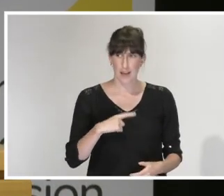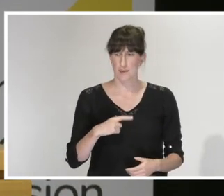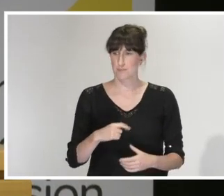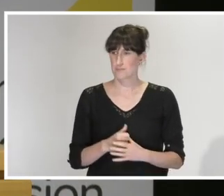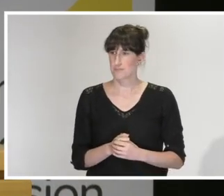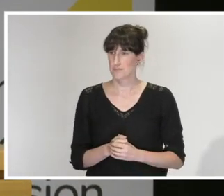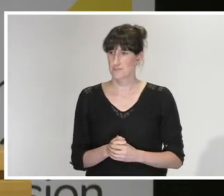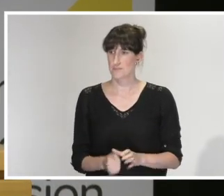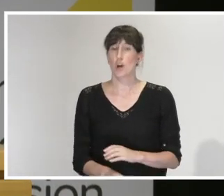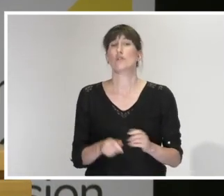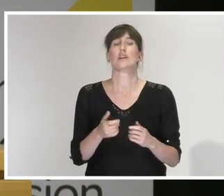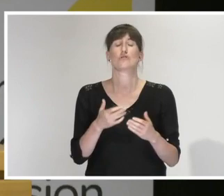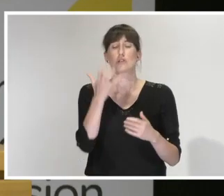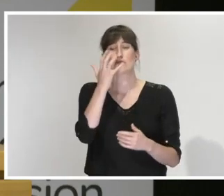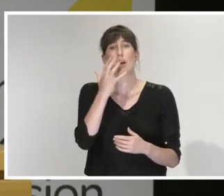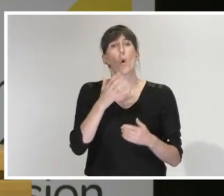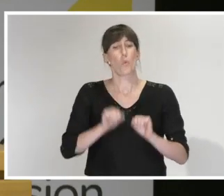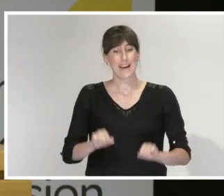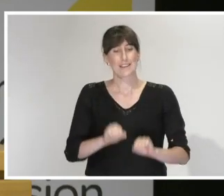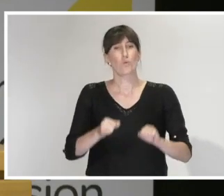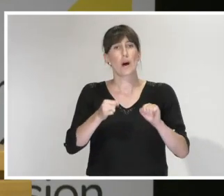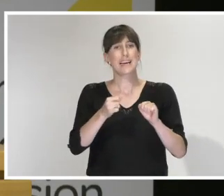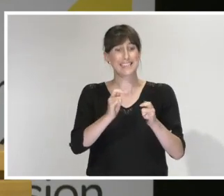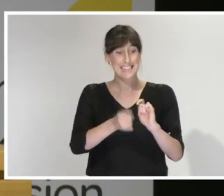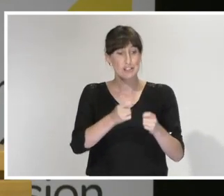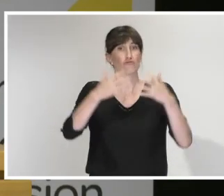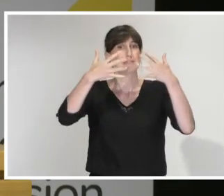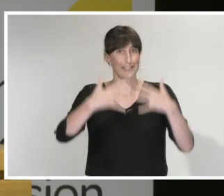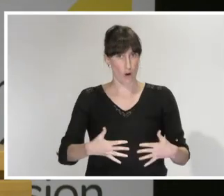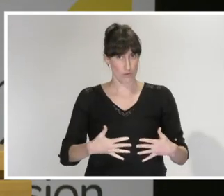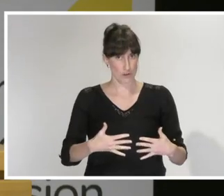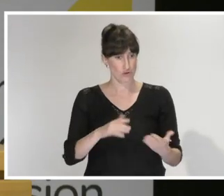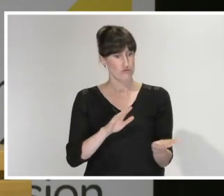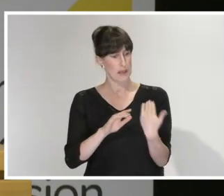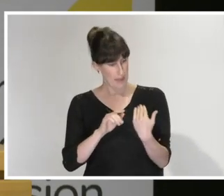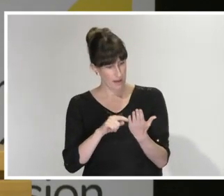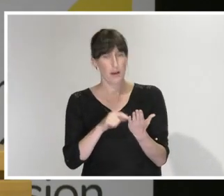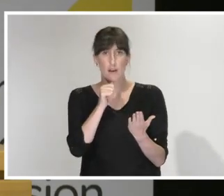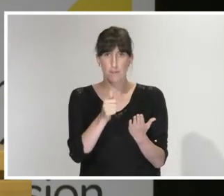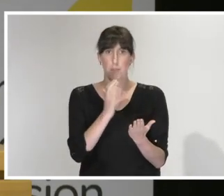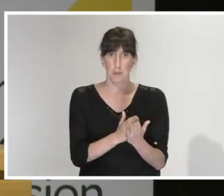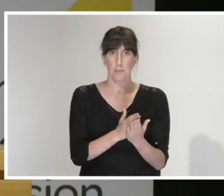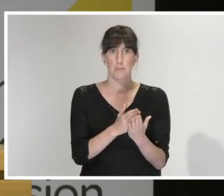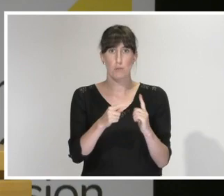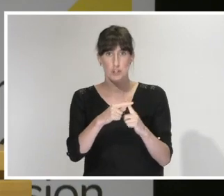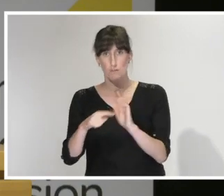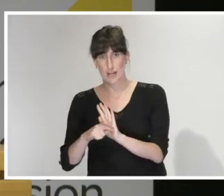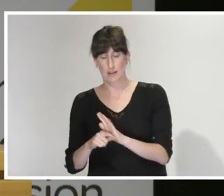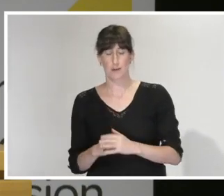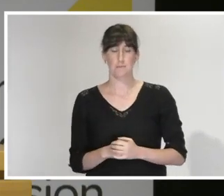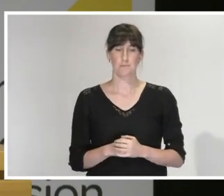long waits for testing results to GPs and then on to people. What I can say is this: if the